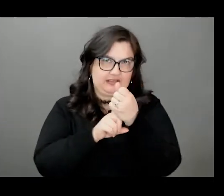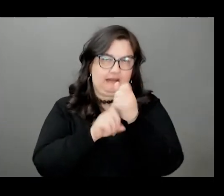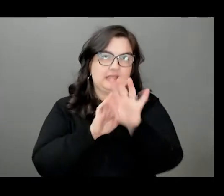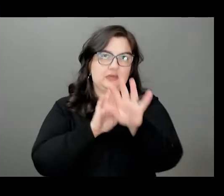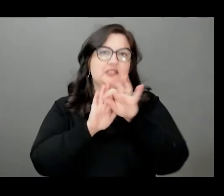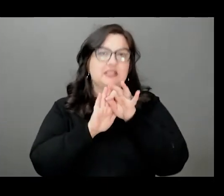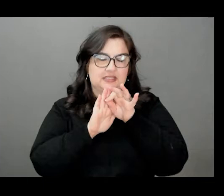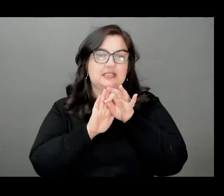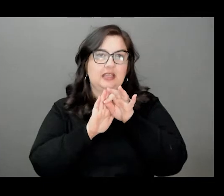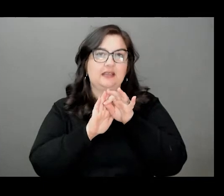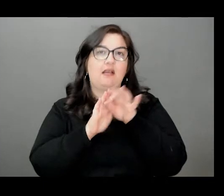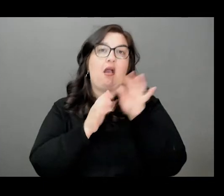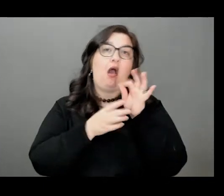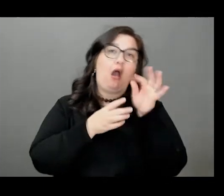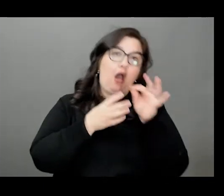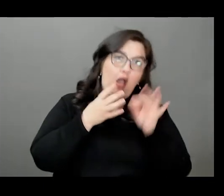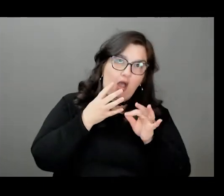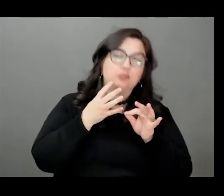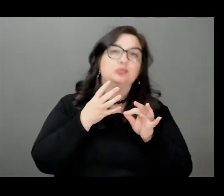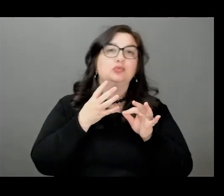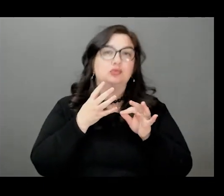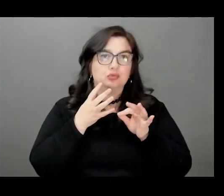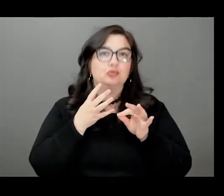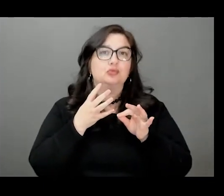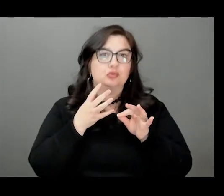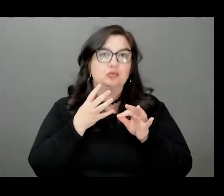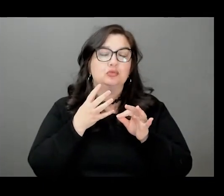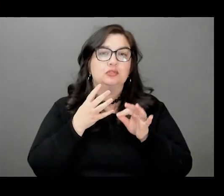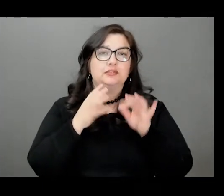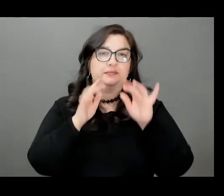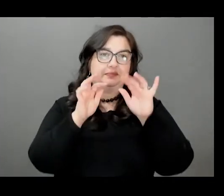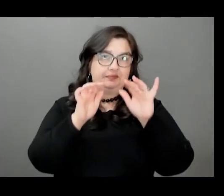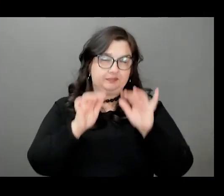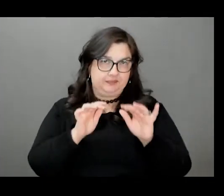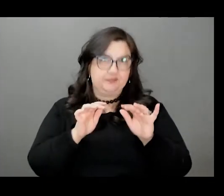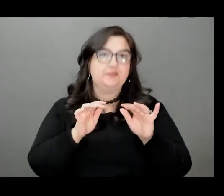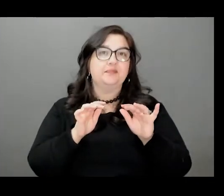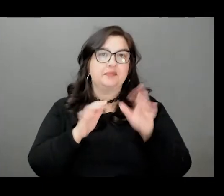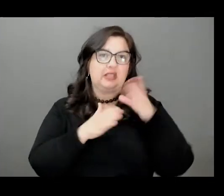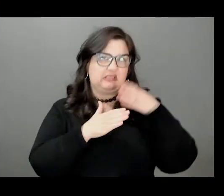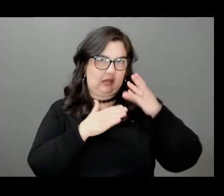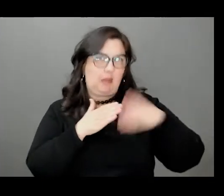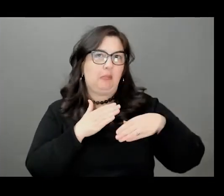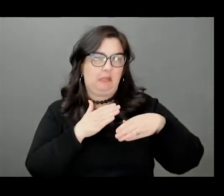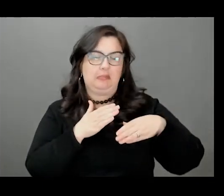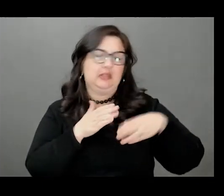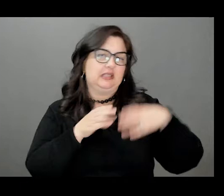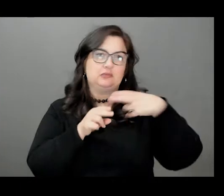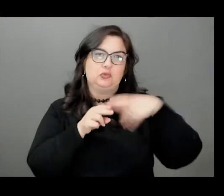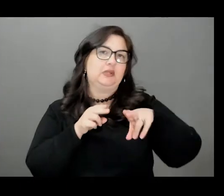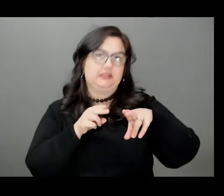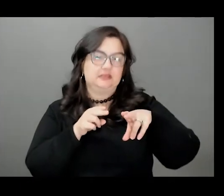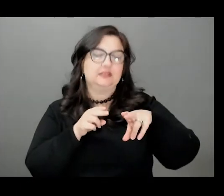I'll have a video use case today, so I'll select that. Then there is optional fields for the purpose of demo. I'll